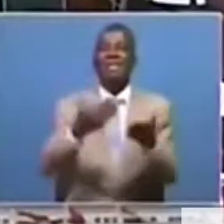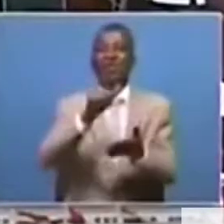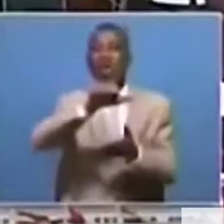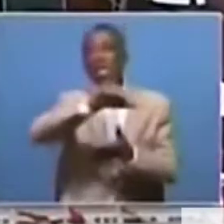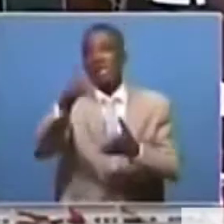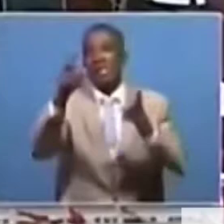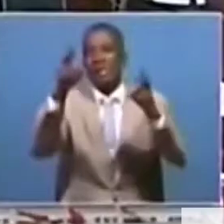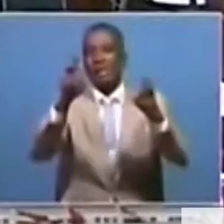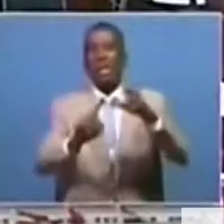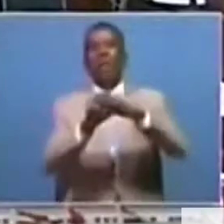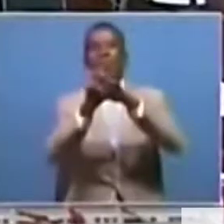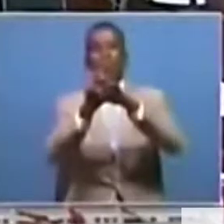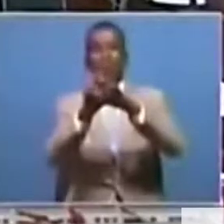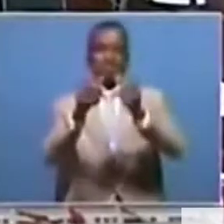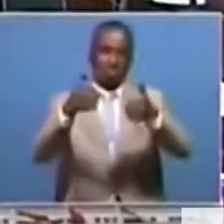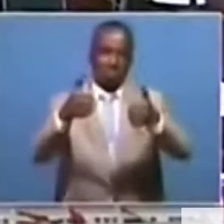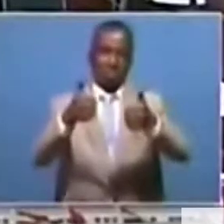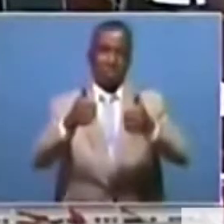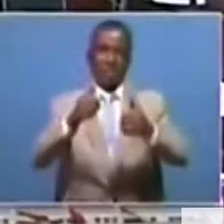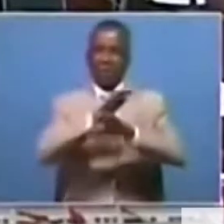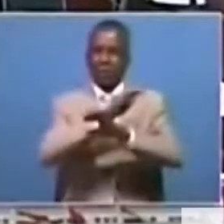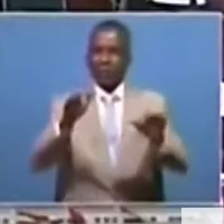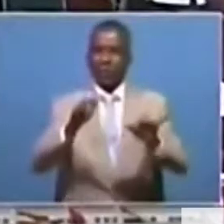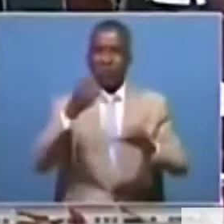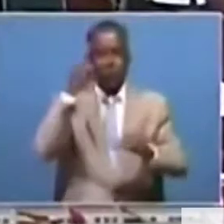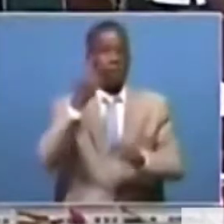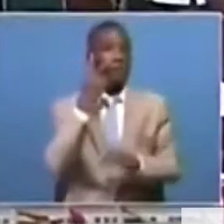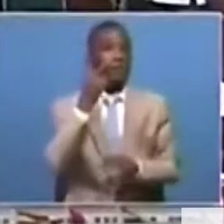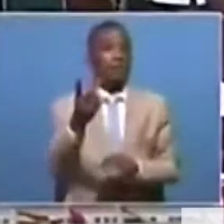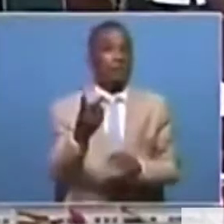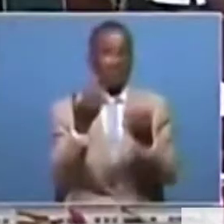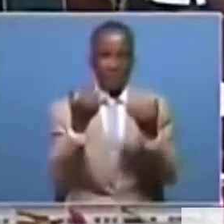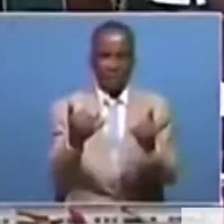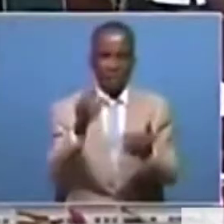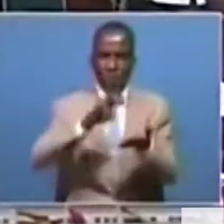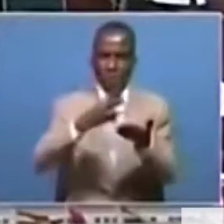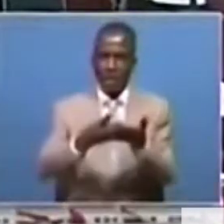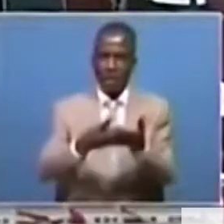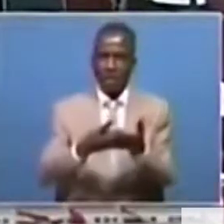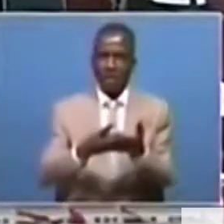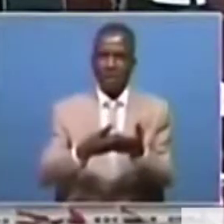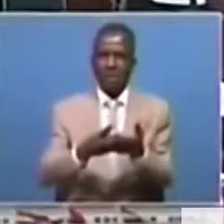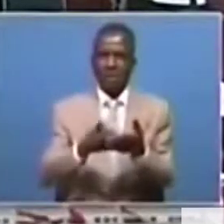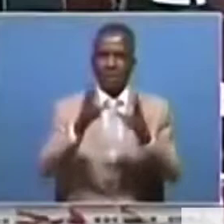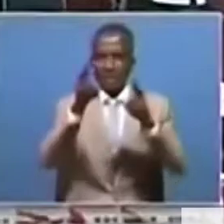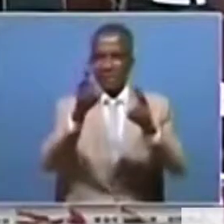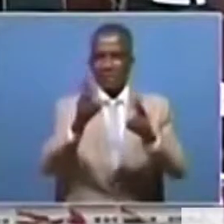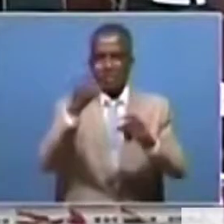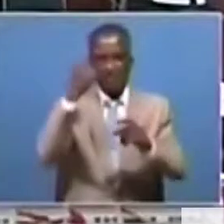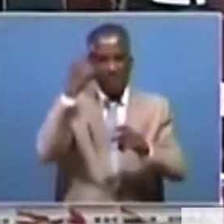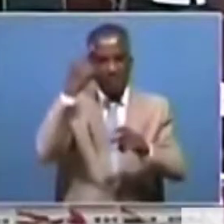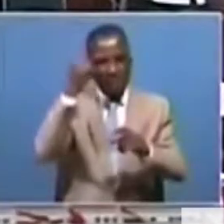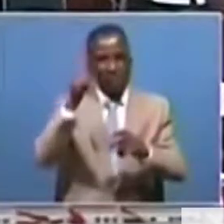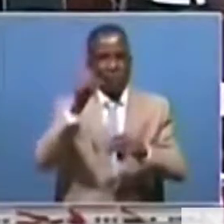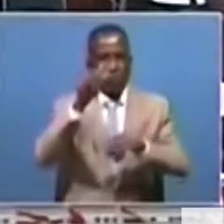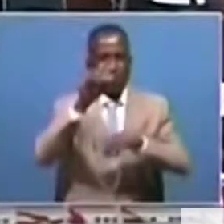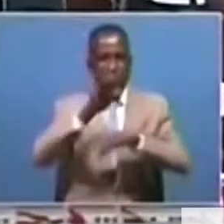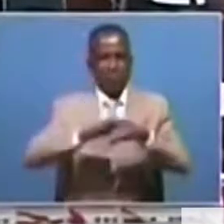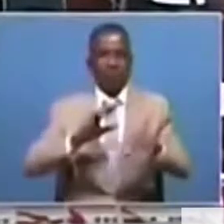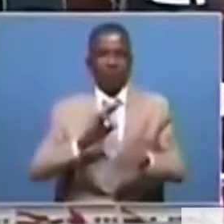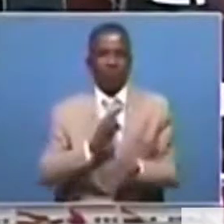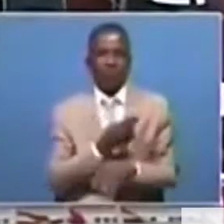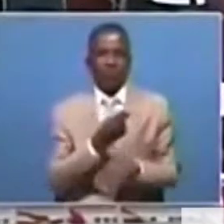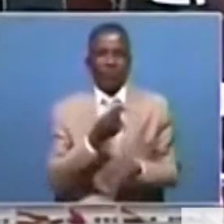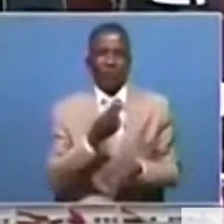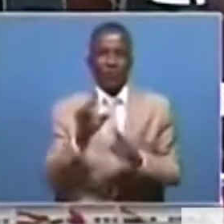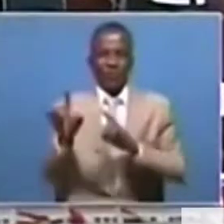as improviso, which could not have been foreseen. Said witness could, in a civil case, only be called with the consent of all parties.